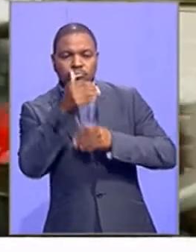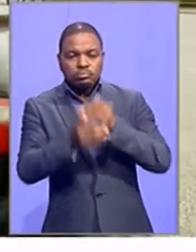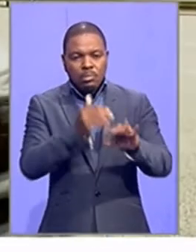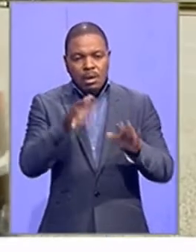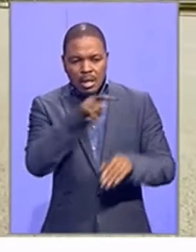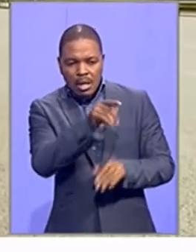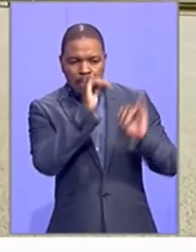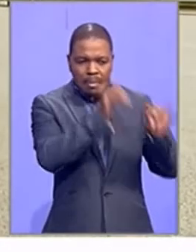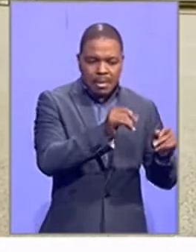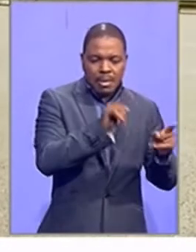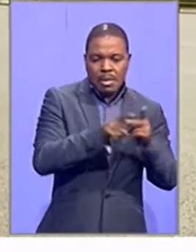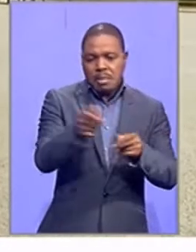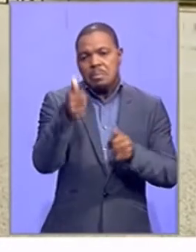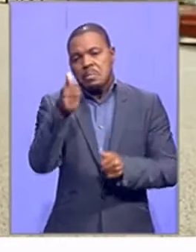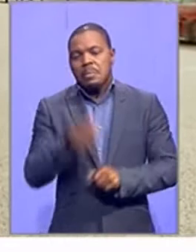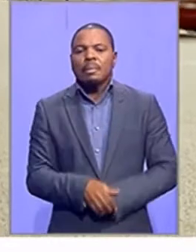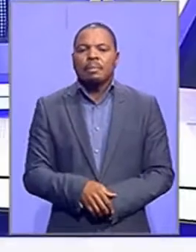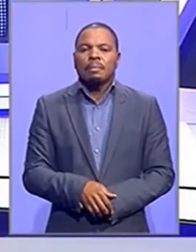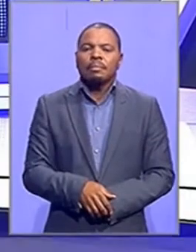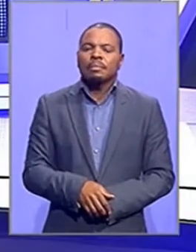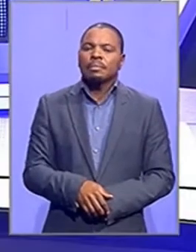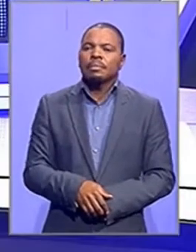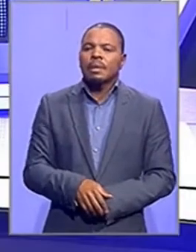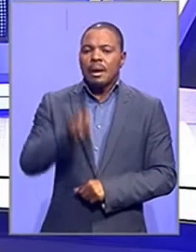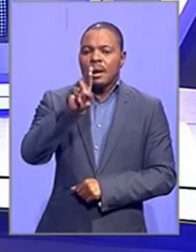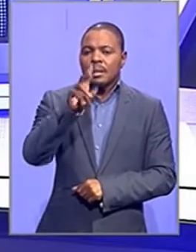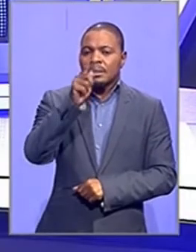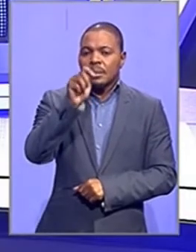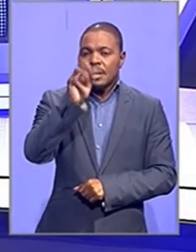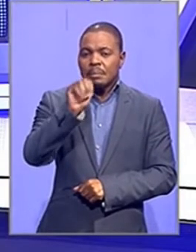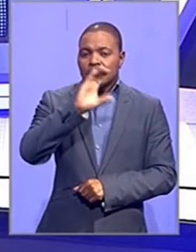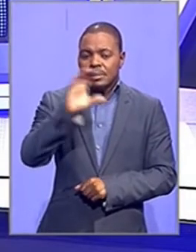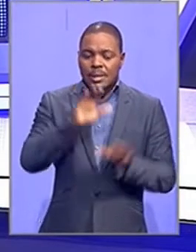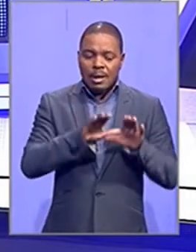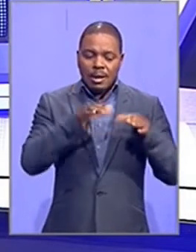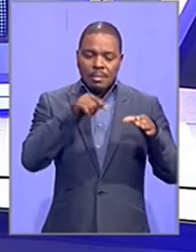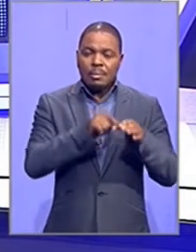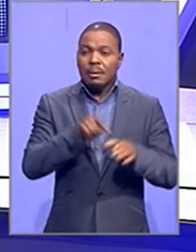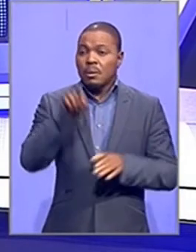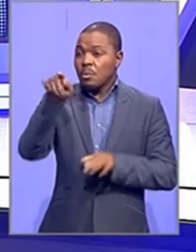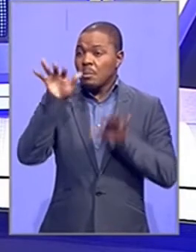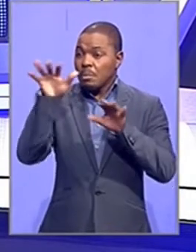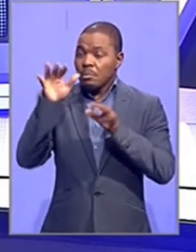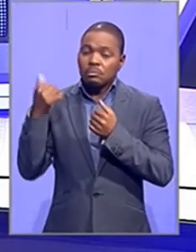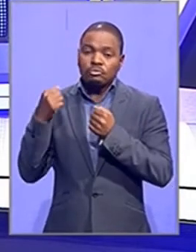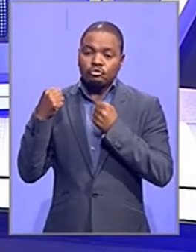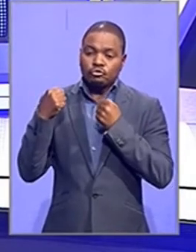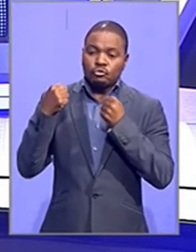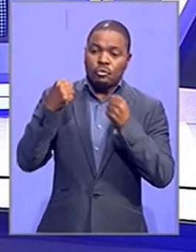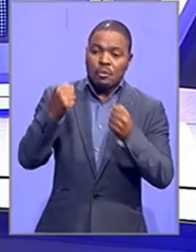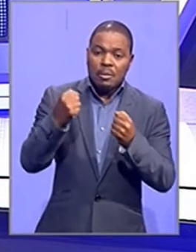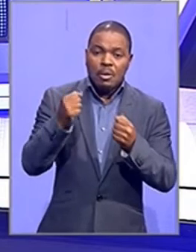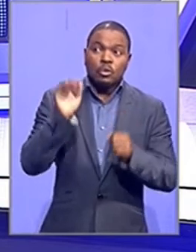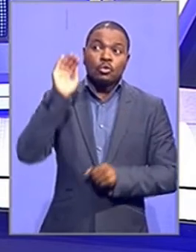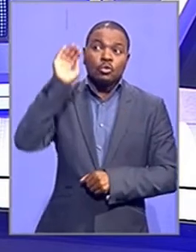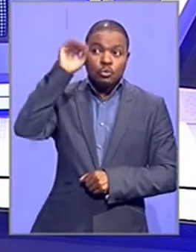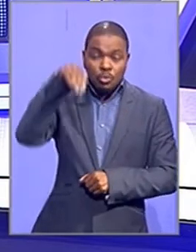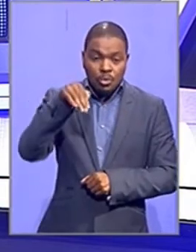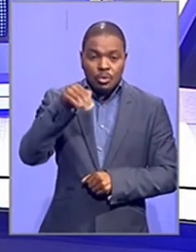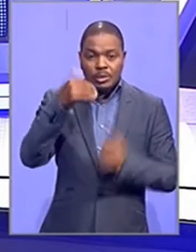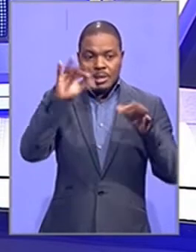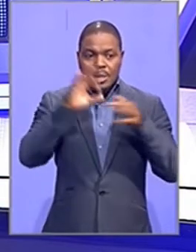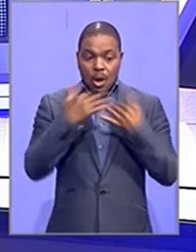feng tsela e safe to use. Khakollo ya RTMC go bakgweetsi ba ileng gore ba tla bo ba simolola go tsena maeto ka moso ba ileng gore ba santse